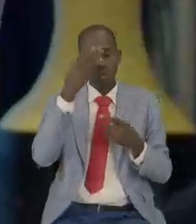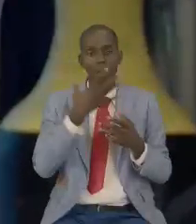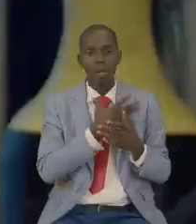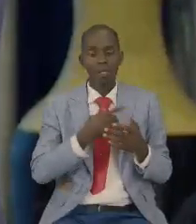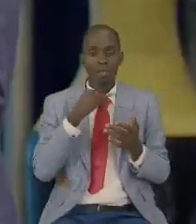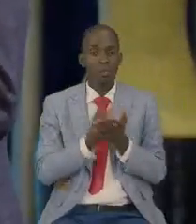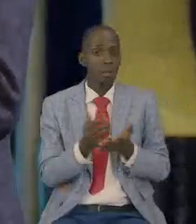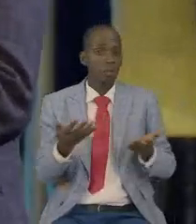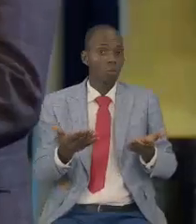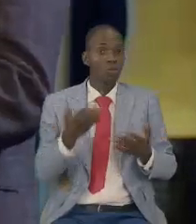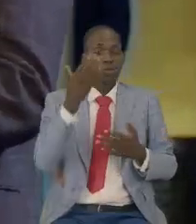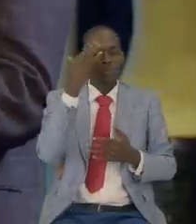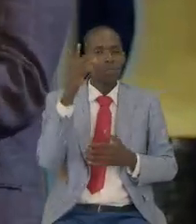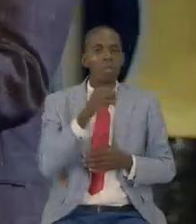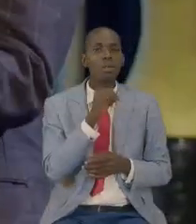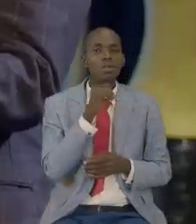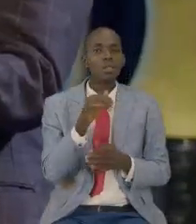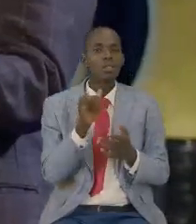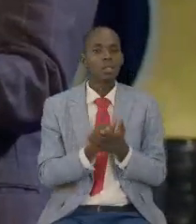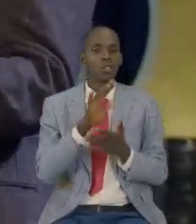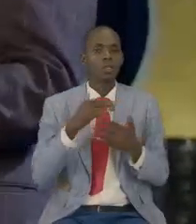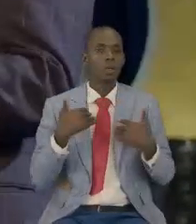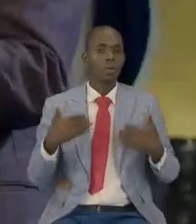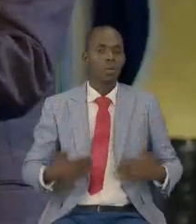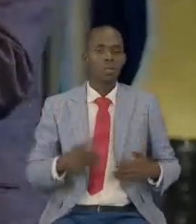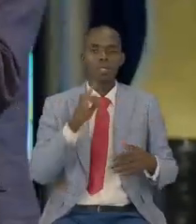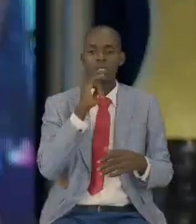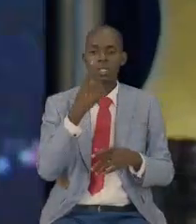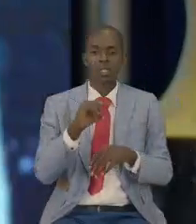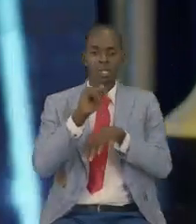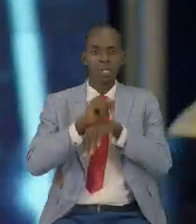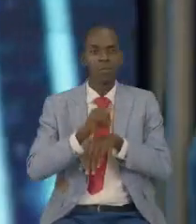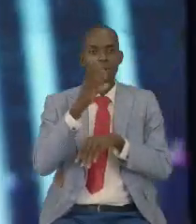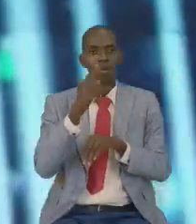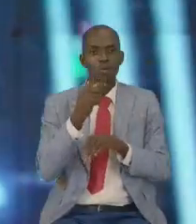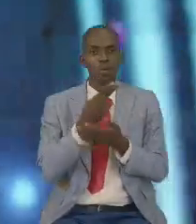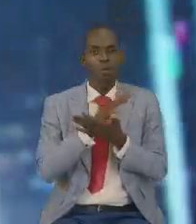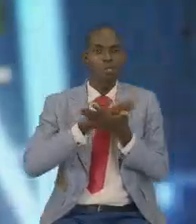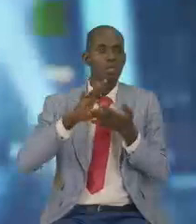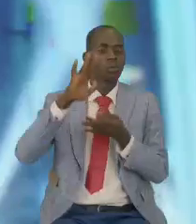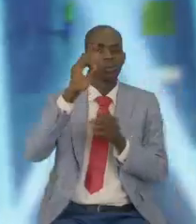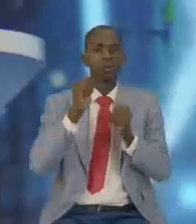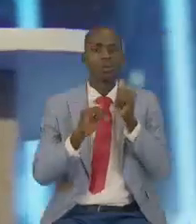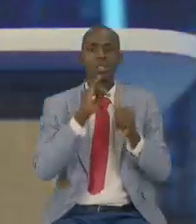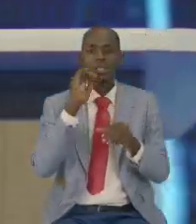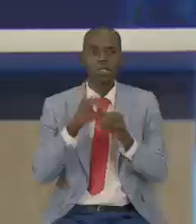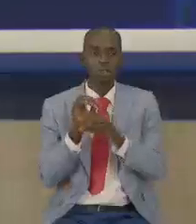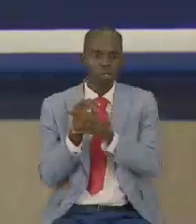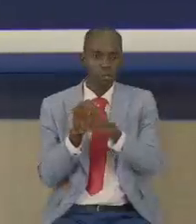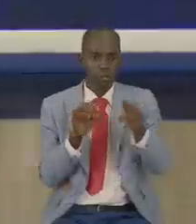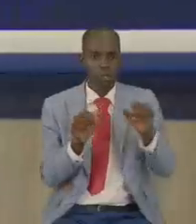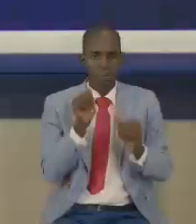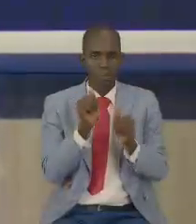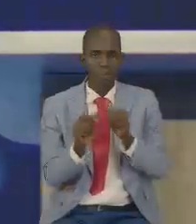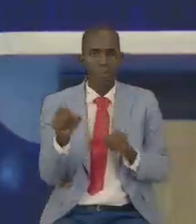the temple of the Holy Ghost, which is in you, which ye have of God, and